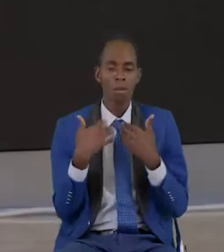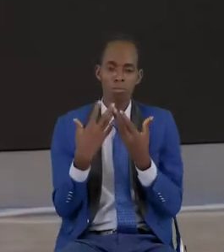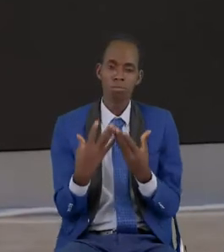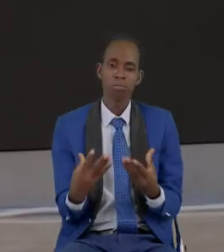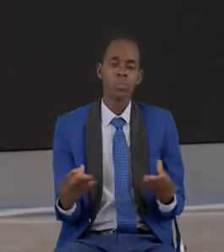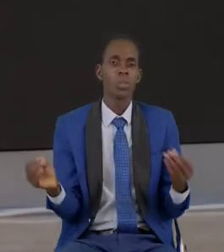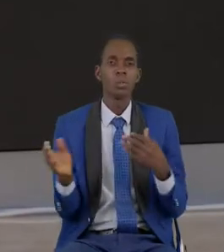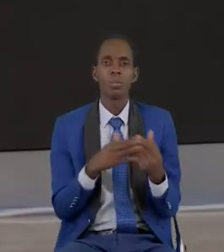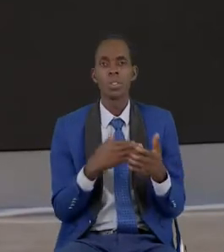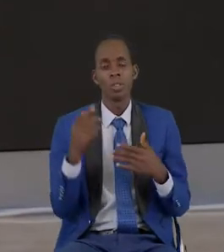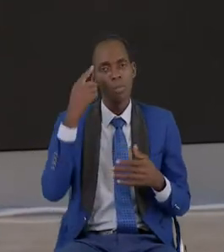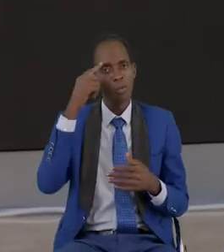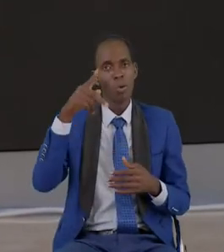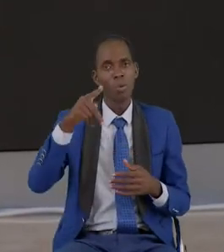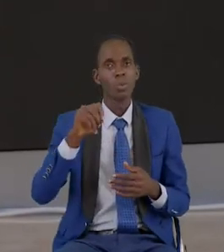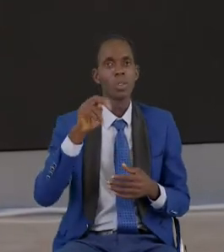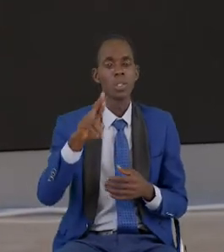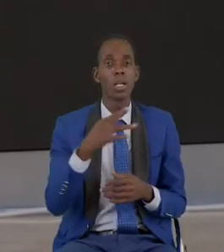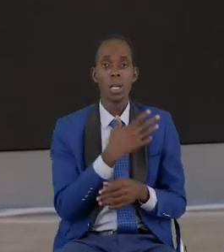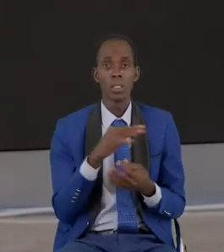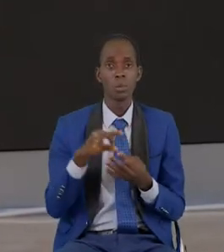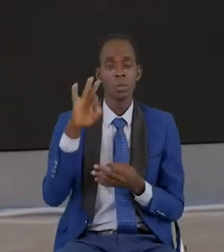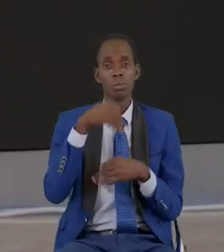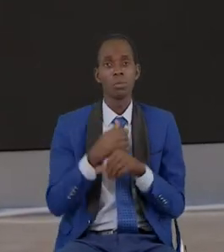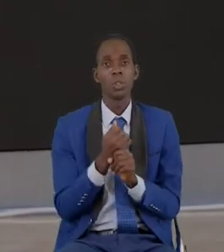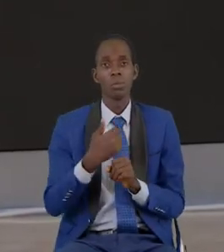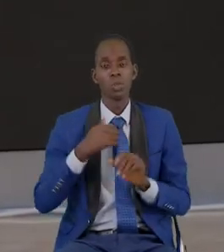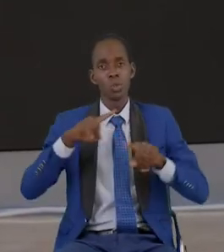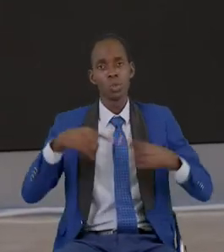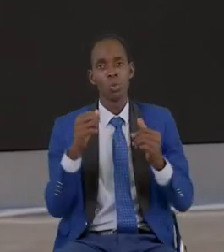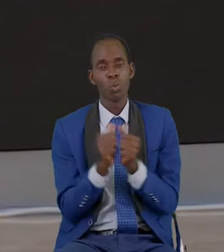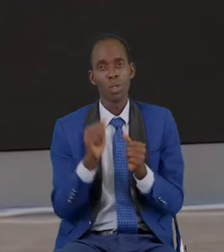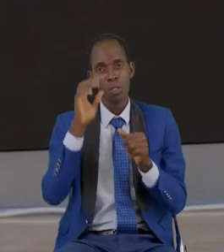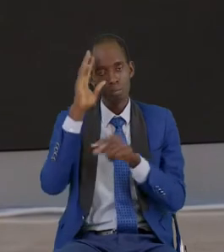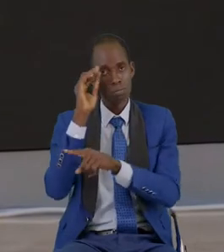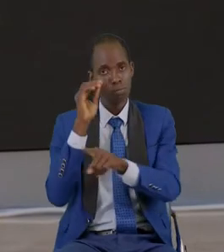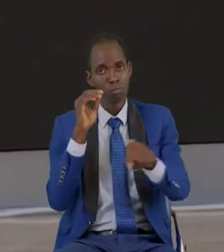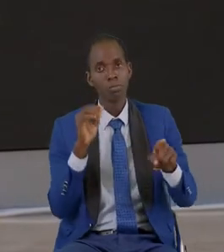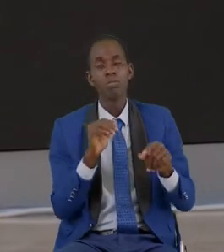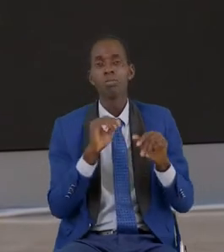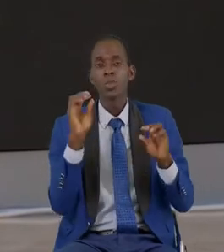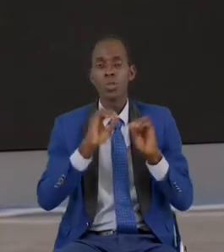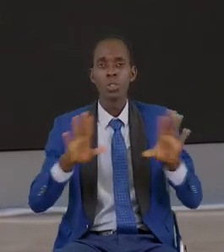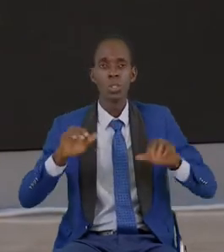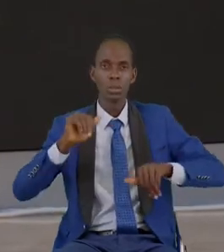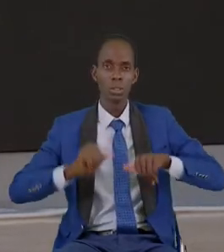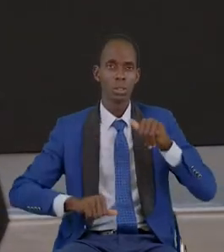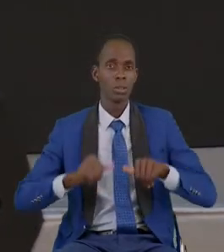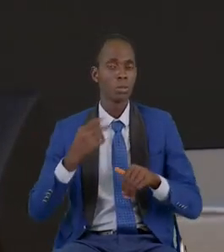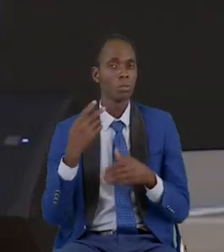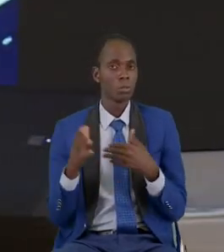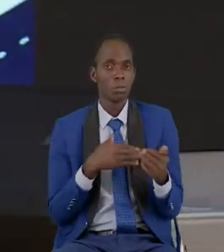Peter. And the Spirit made me go with them, nothing doubting. Moreover, these six